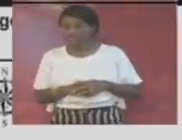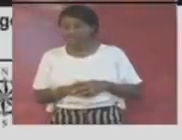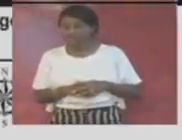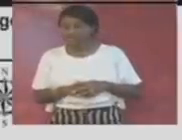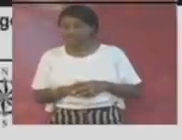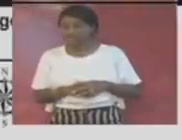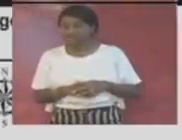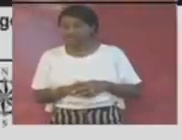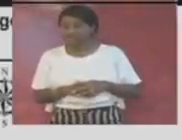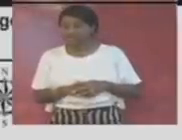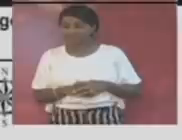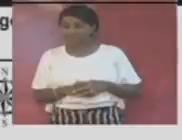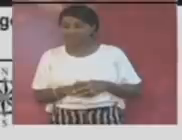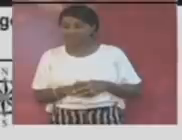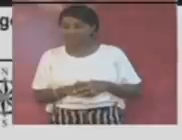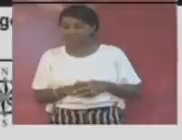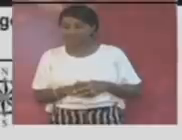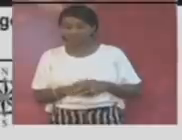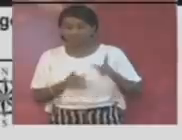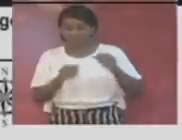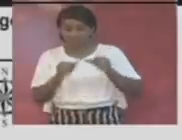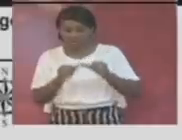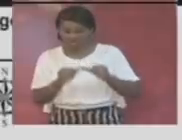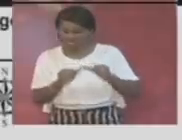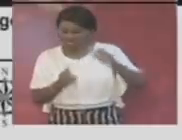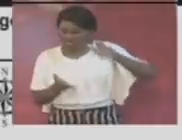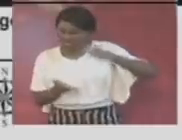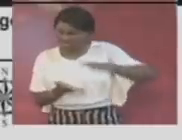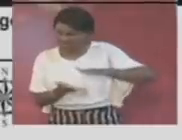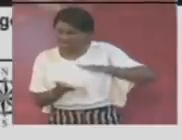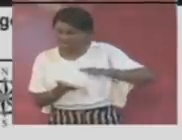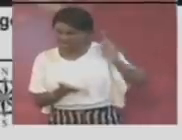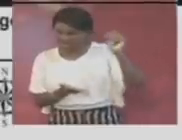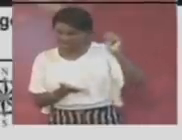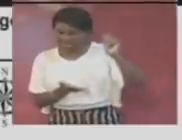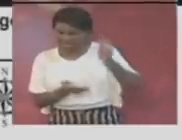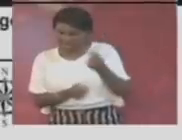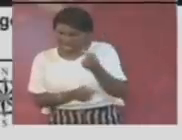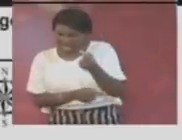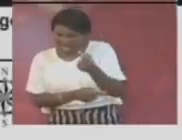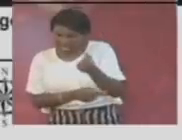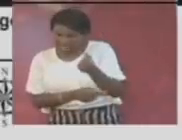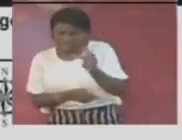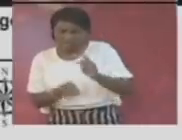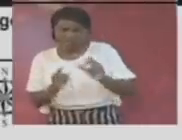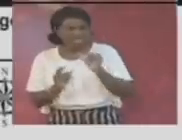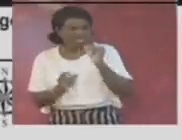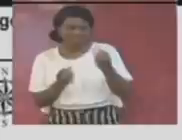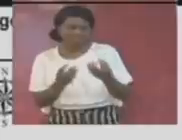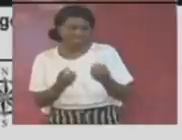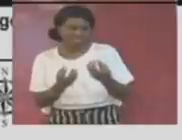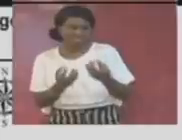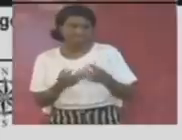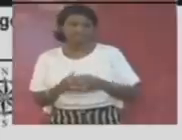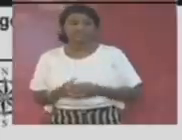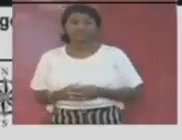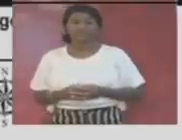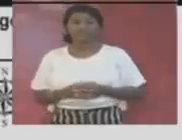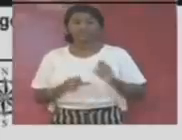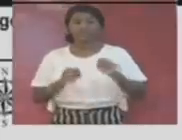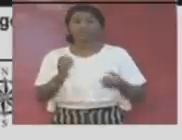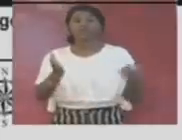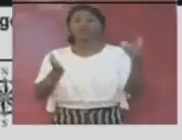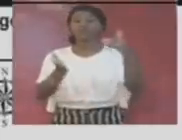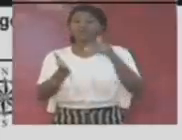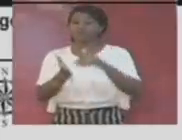representation, and we have continuing low numbers of cases in those communities at this point in time. So again, while